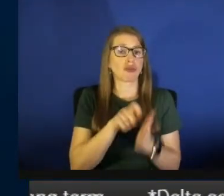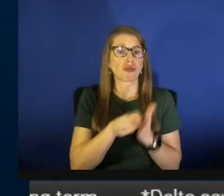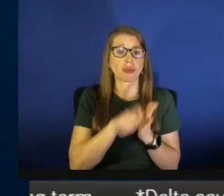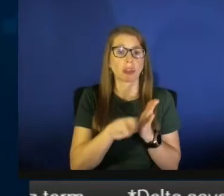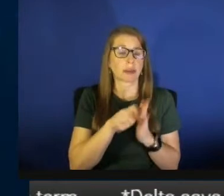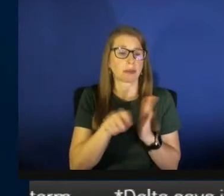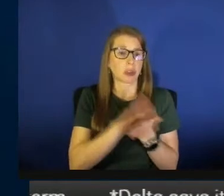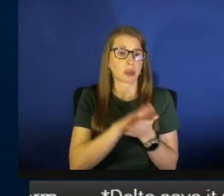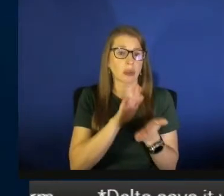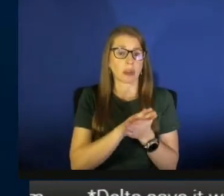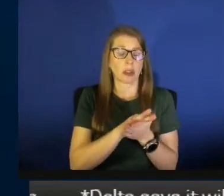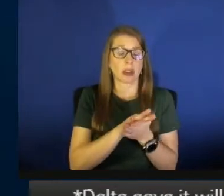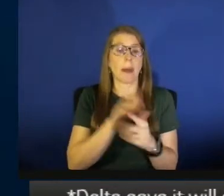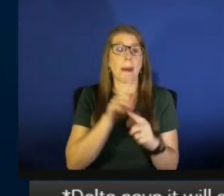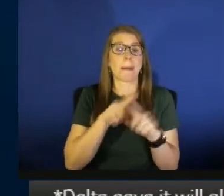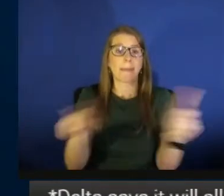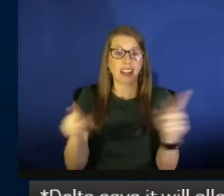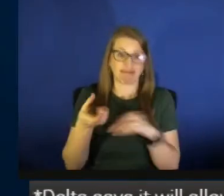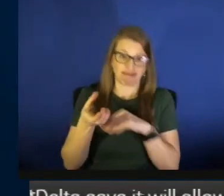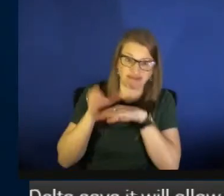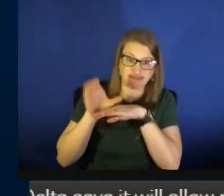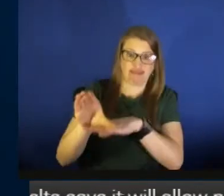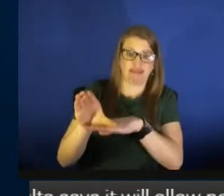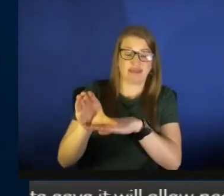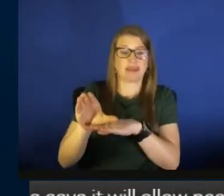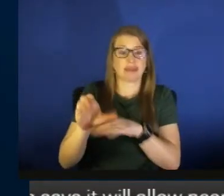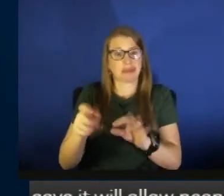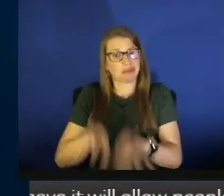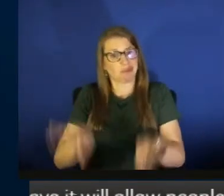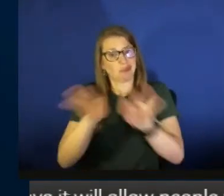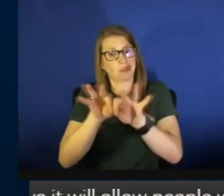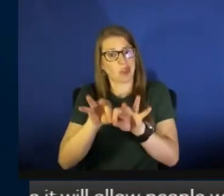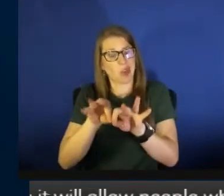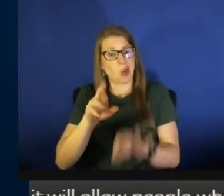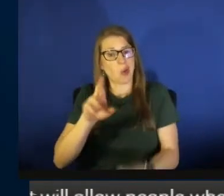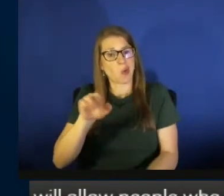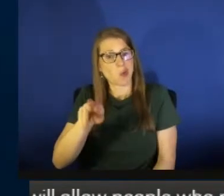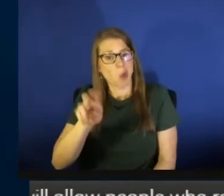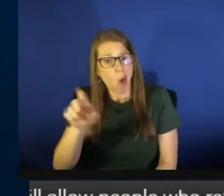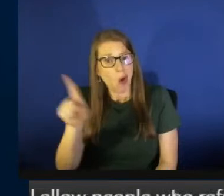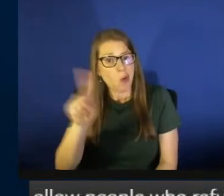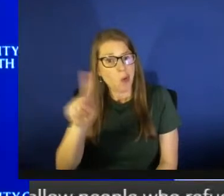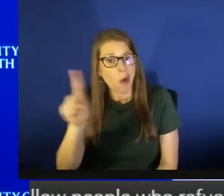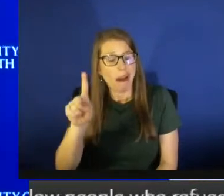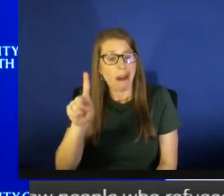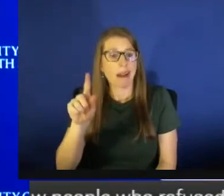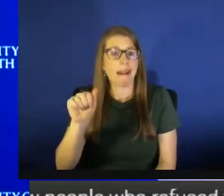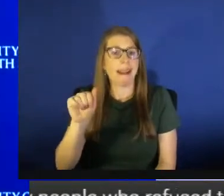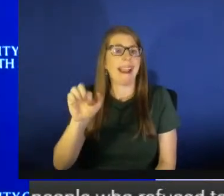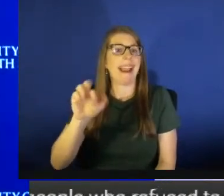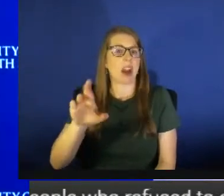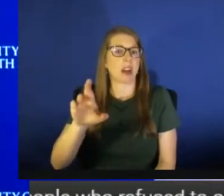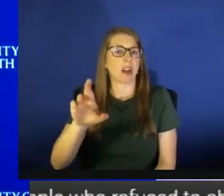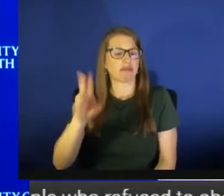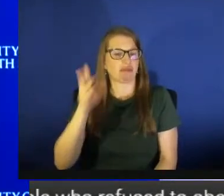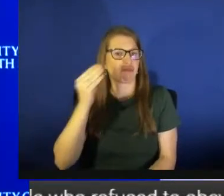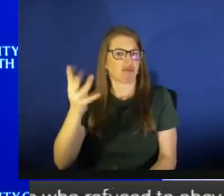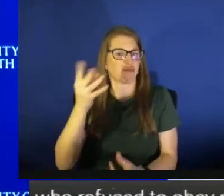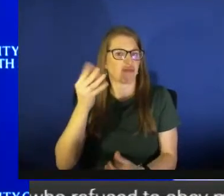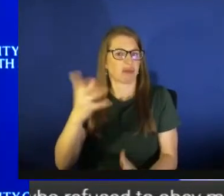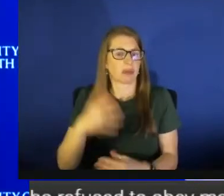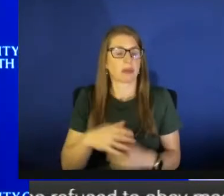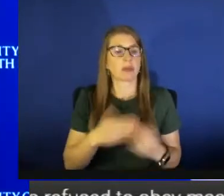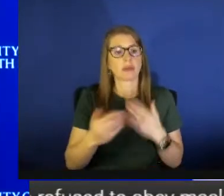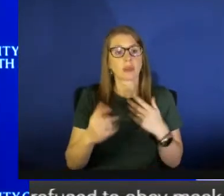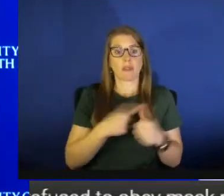into a necessary role on air. How did that truly feel for you? You know, when it first began, it was just